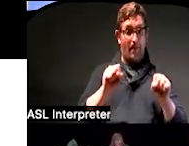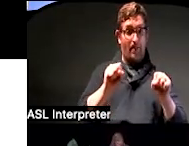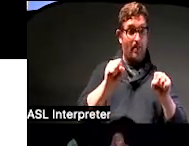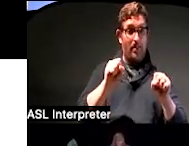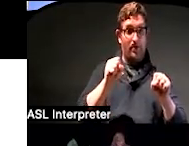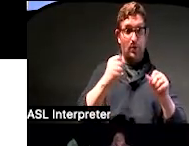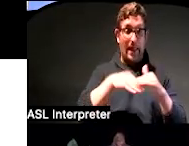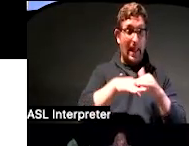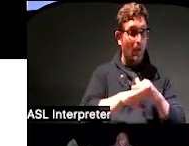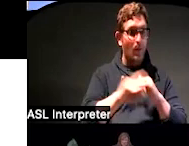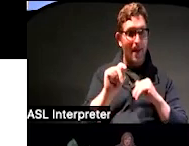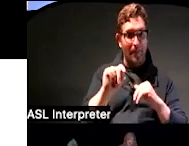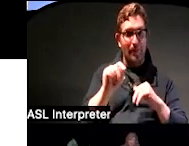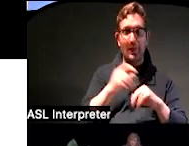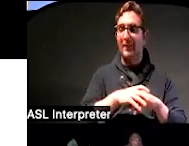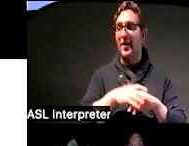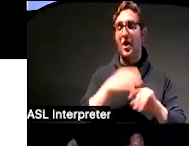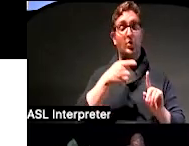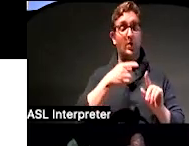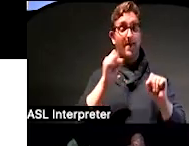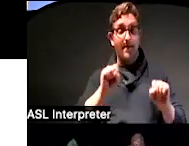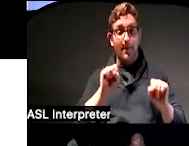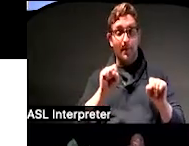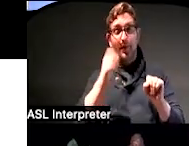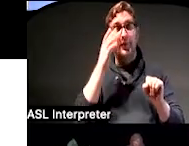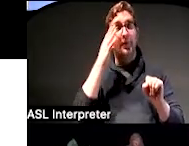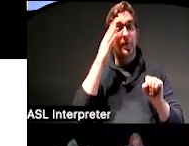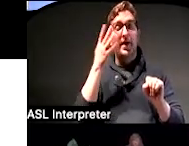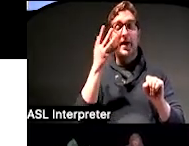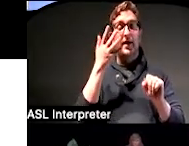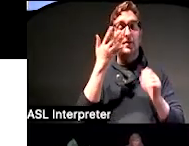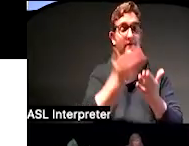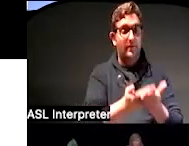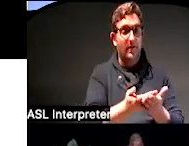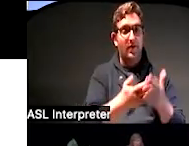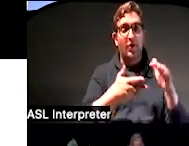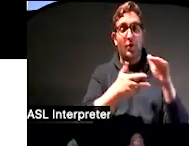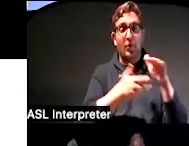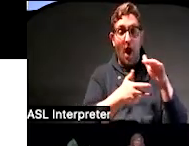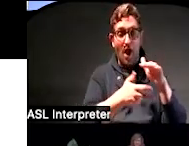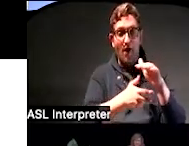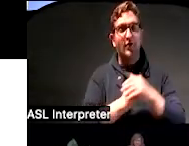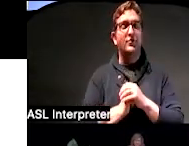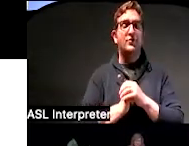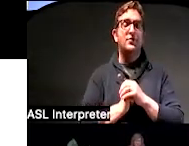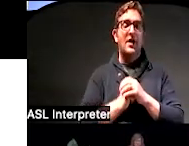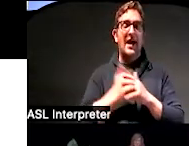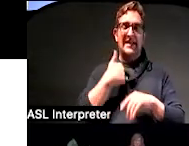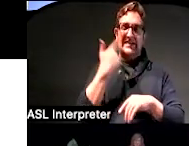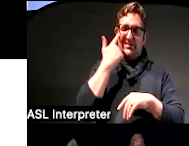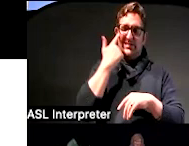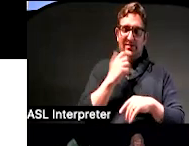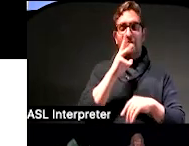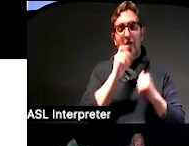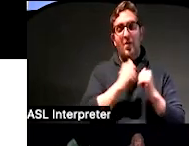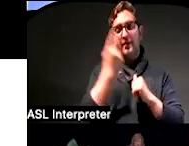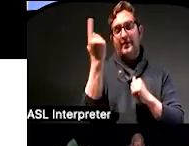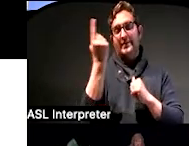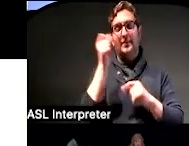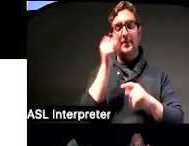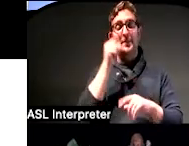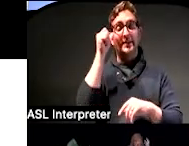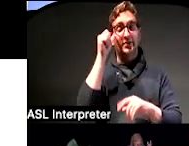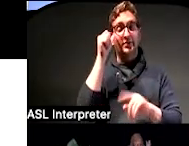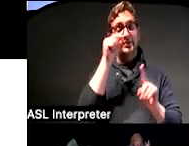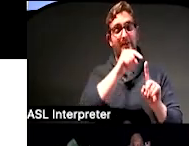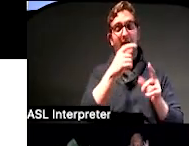the bathroom? Are you able to get to the garage? I just talked to somebody yesterday who